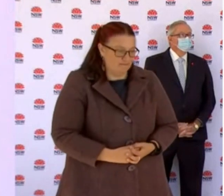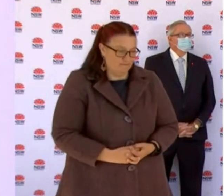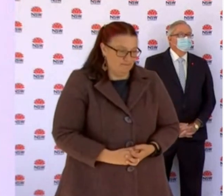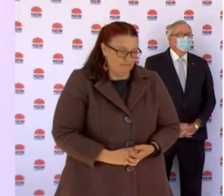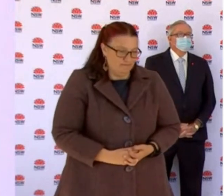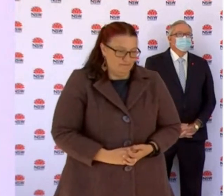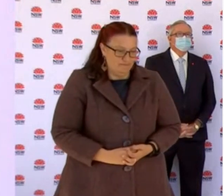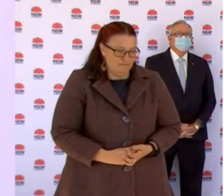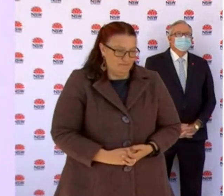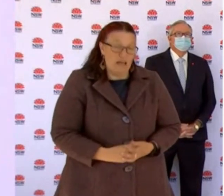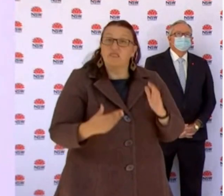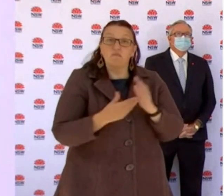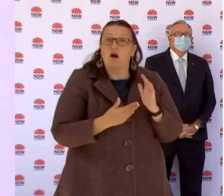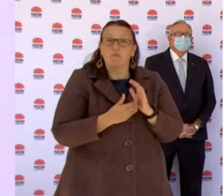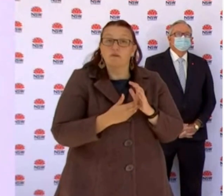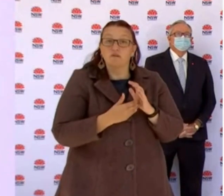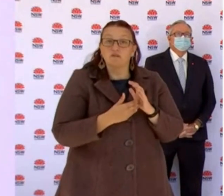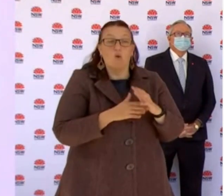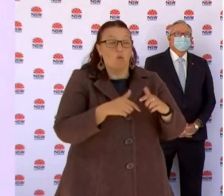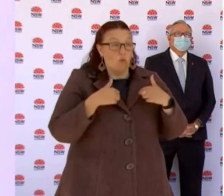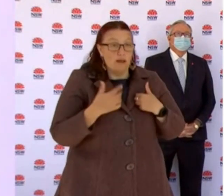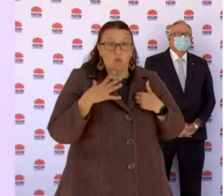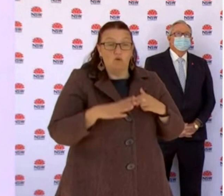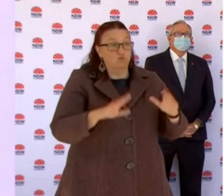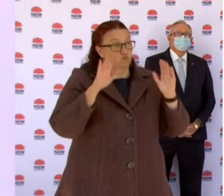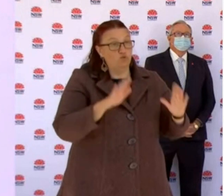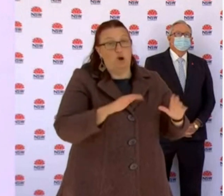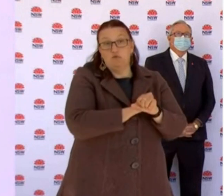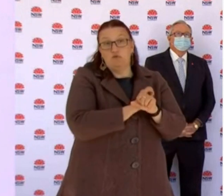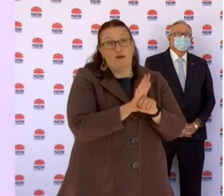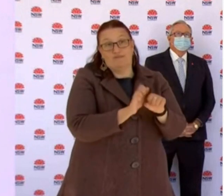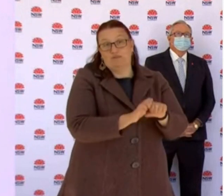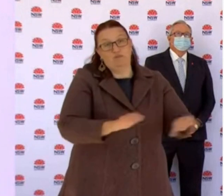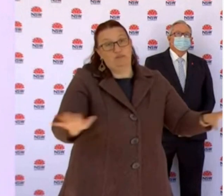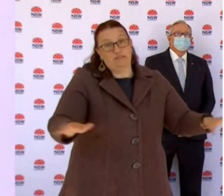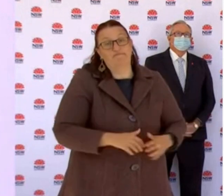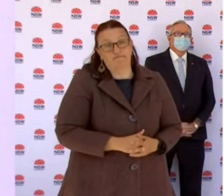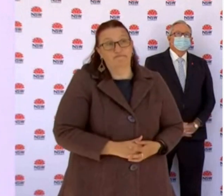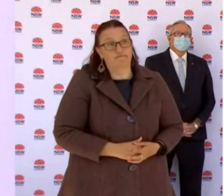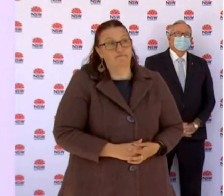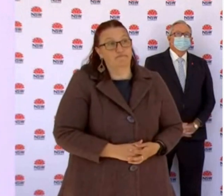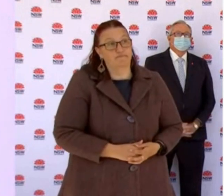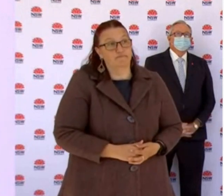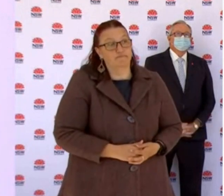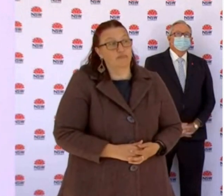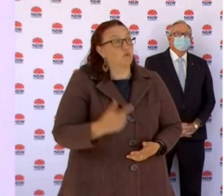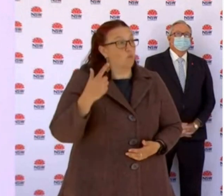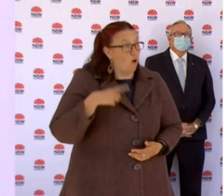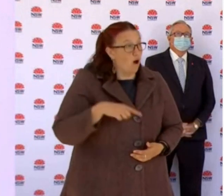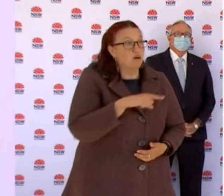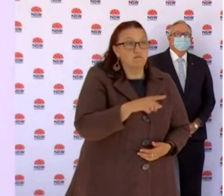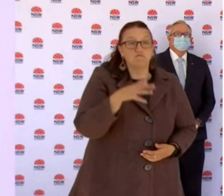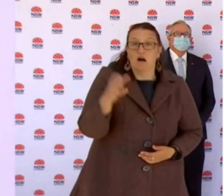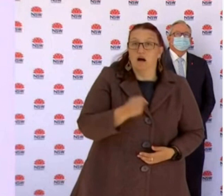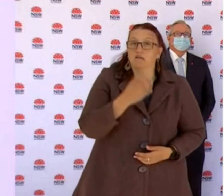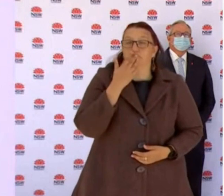focus is at the moment, we're really focused on locking any chains of transmission, hence why it is so critical that everyone continues to come forward